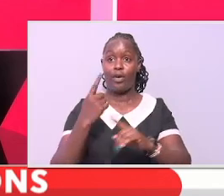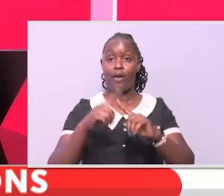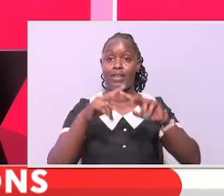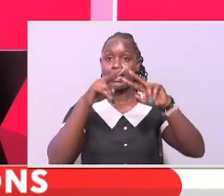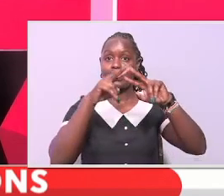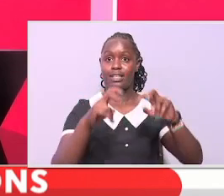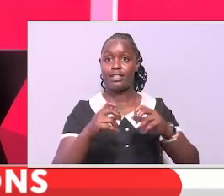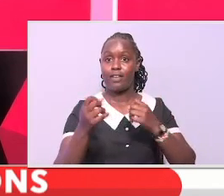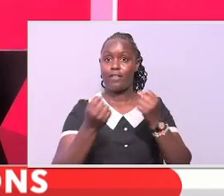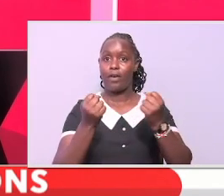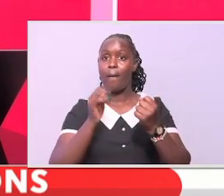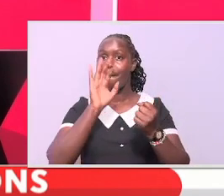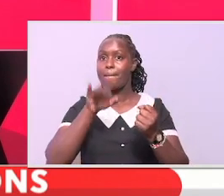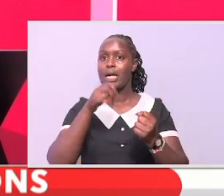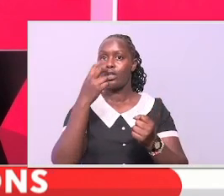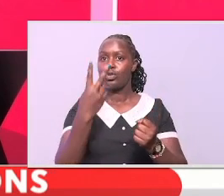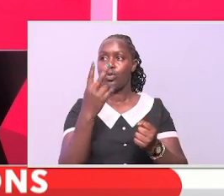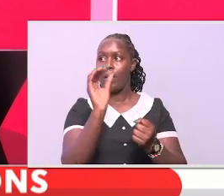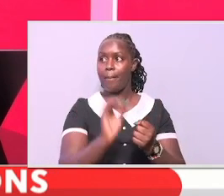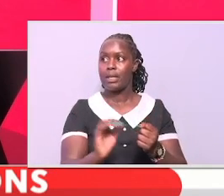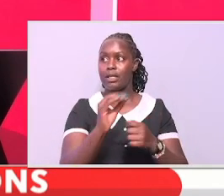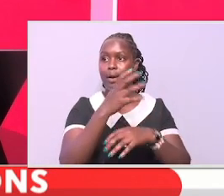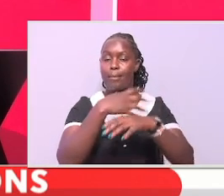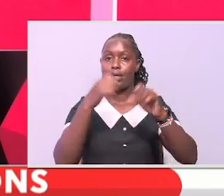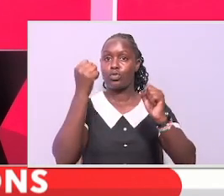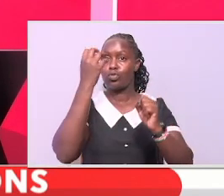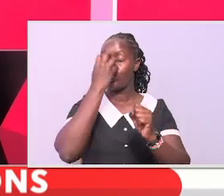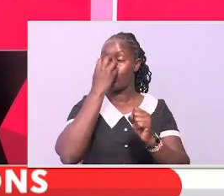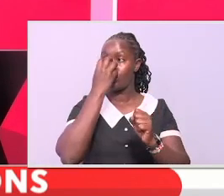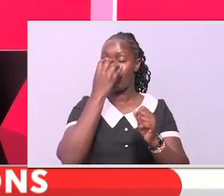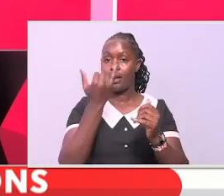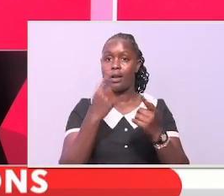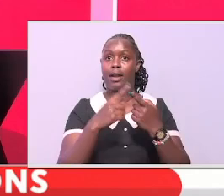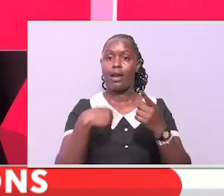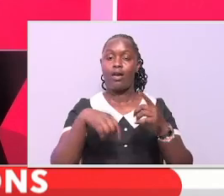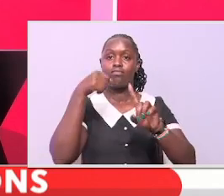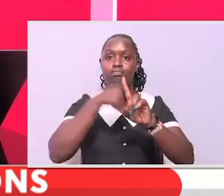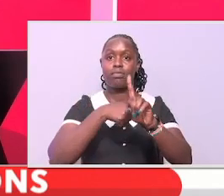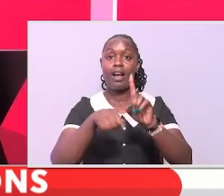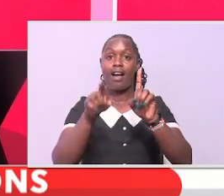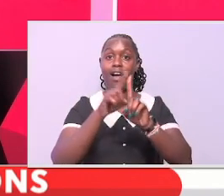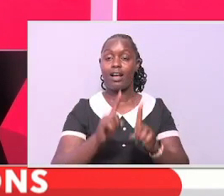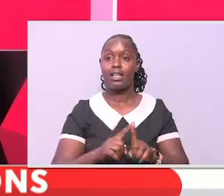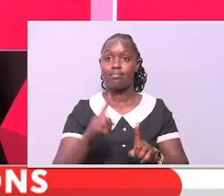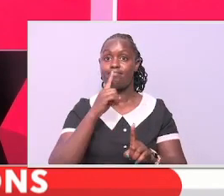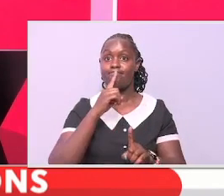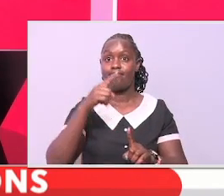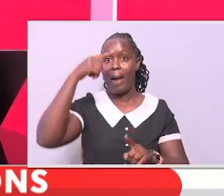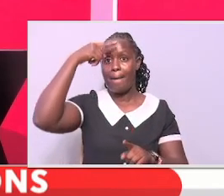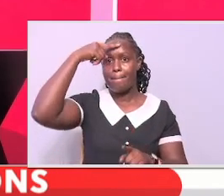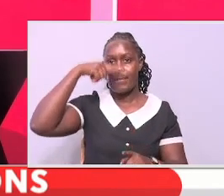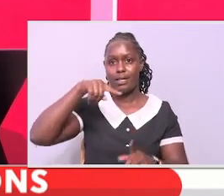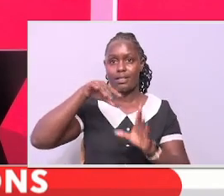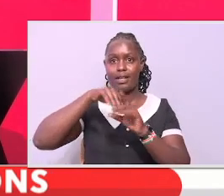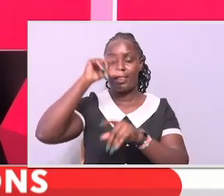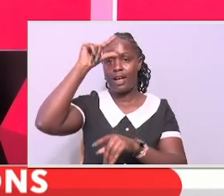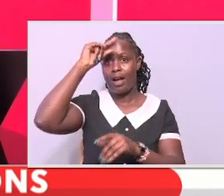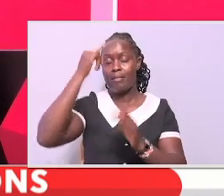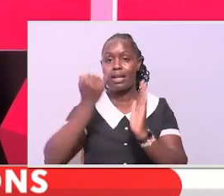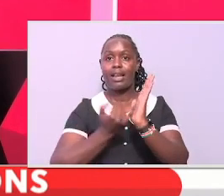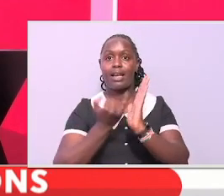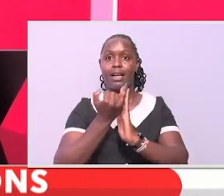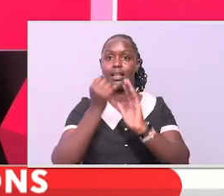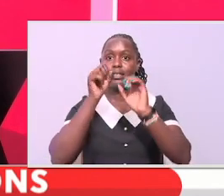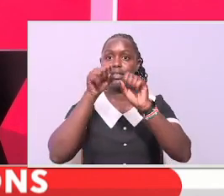20%. President William Ruto says with a conscious effort at restructuring financing policies, the government could increase revenue generated by the